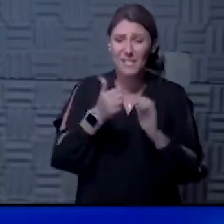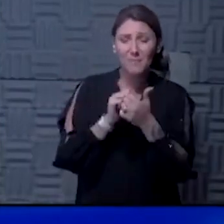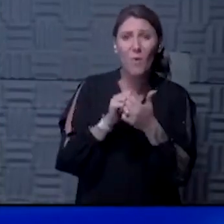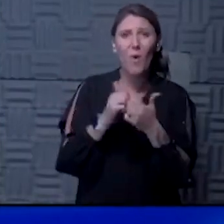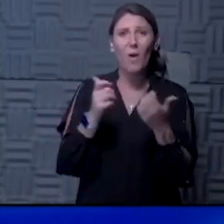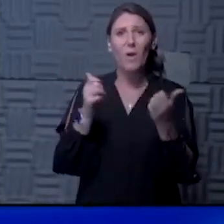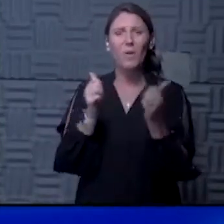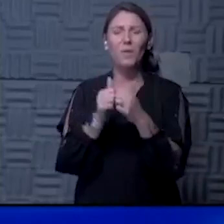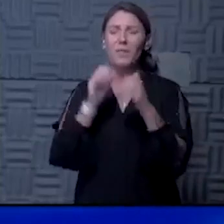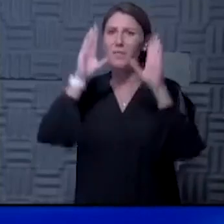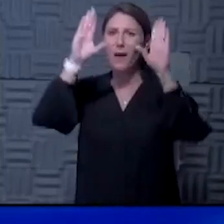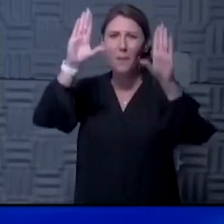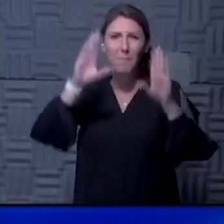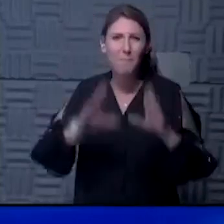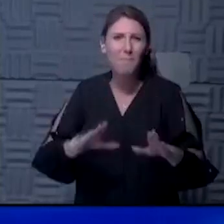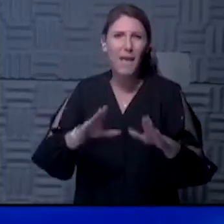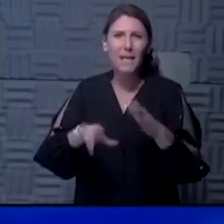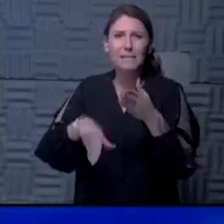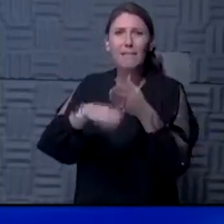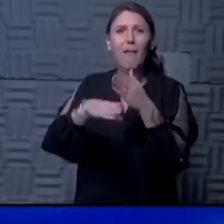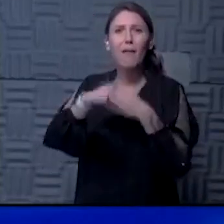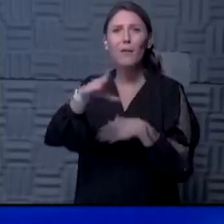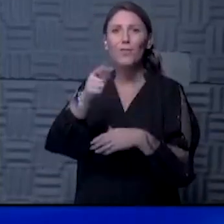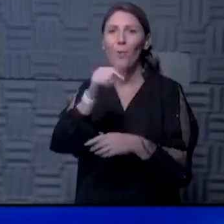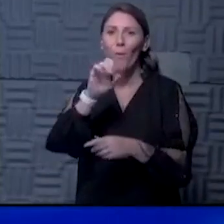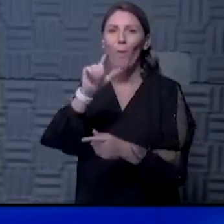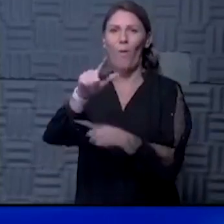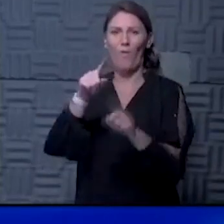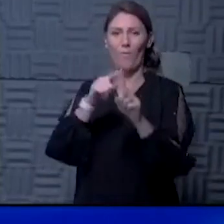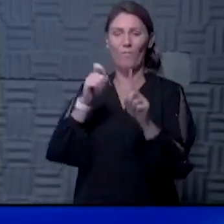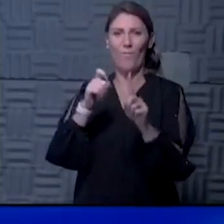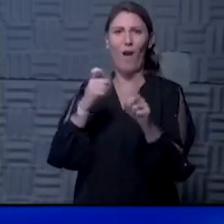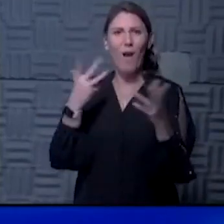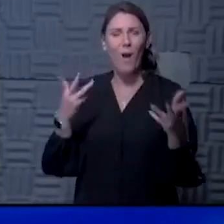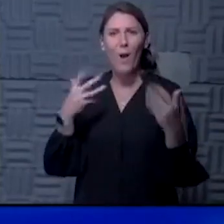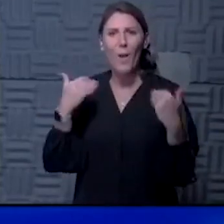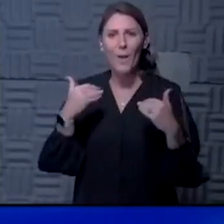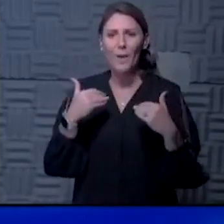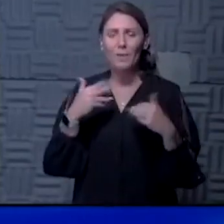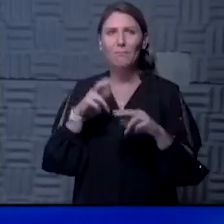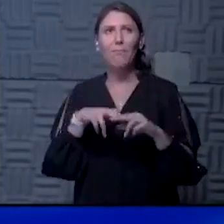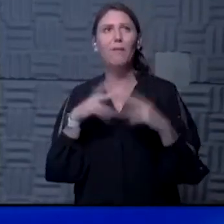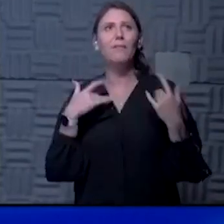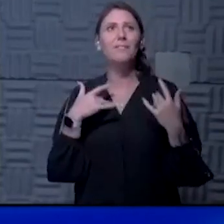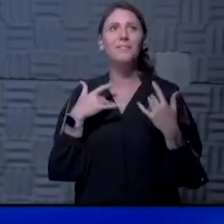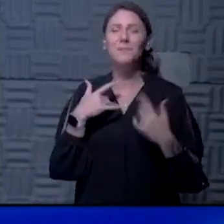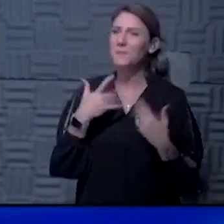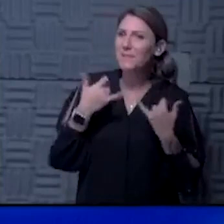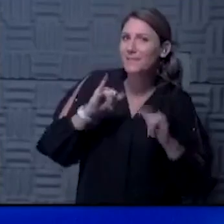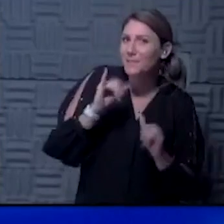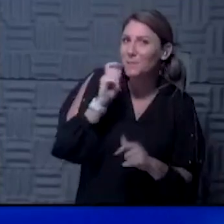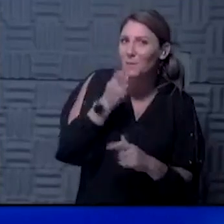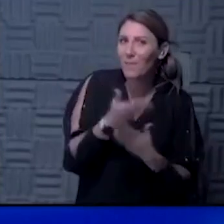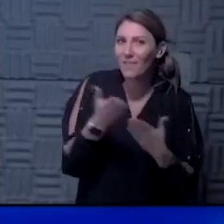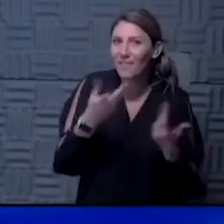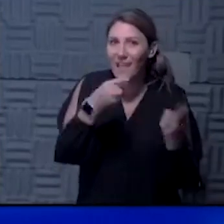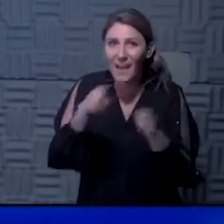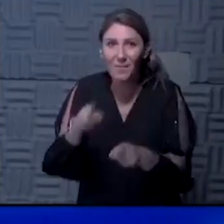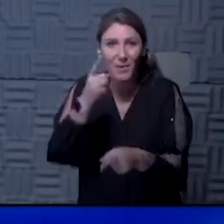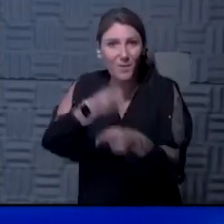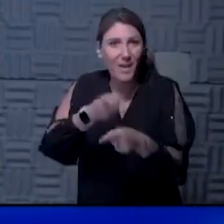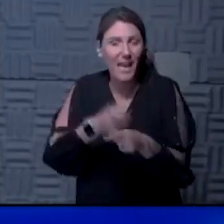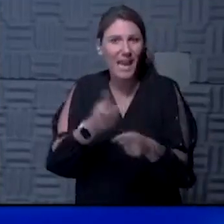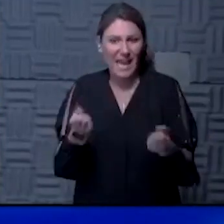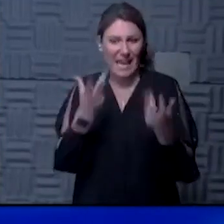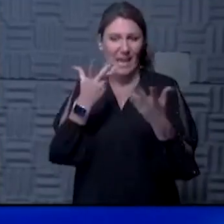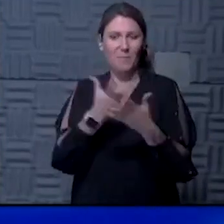that amazing goal from far out of the box. So you sit there and you think, hey, there's still cool stuff going on, right? How many